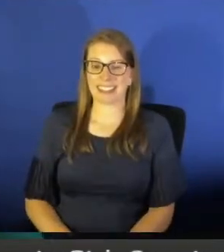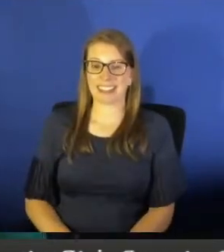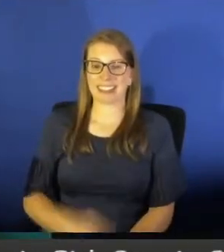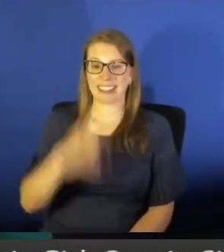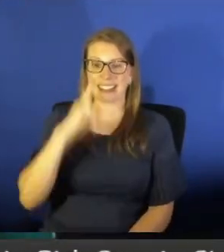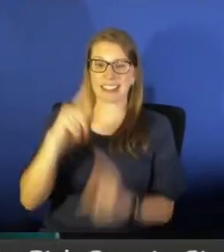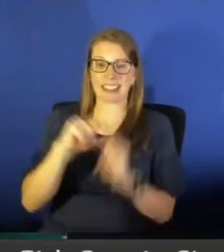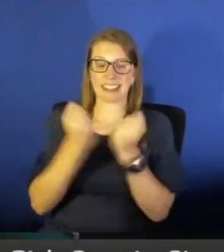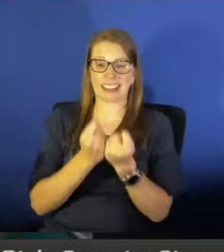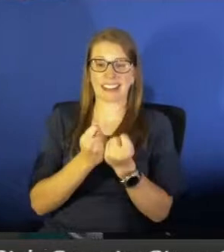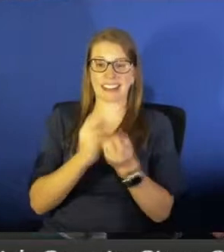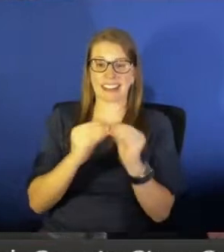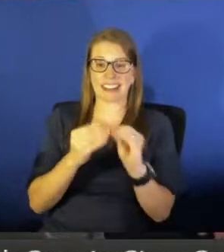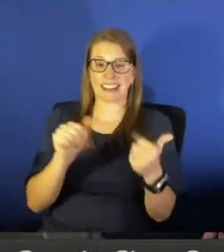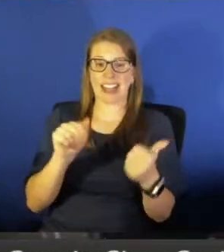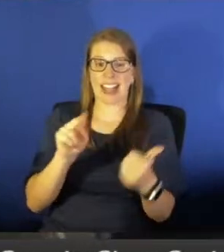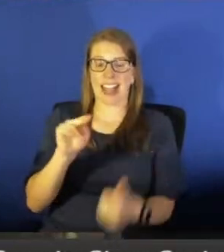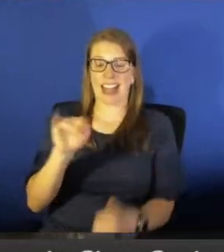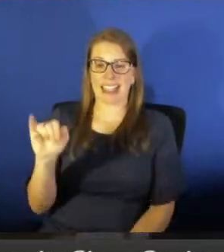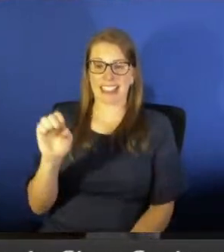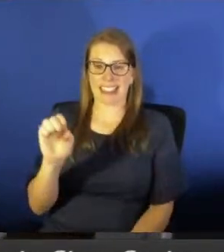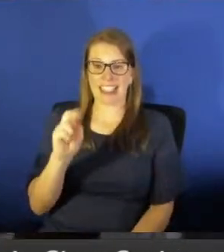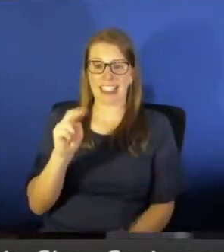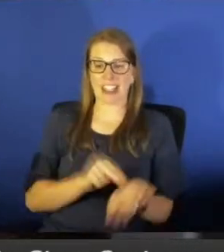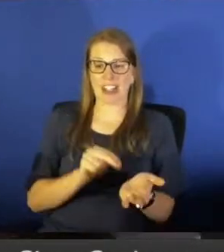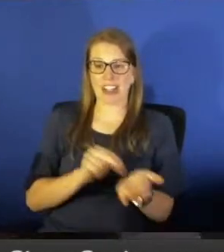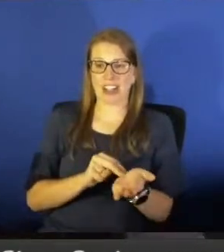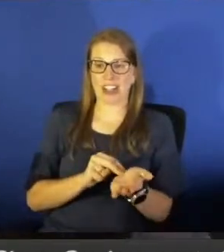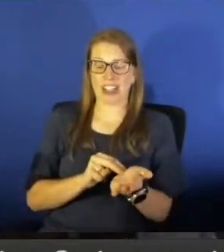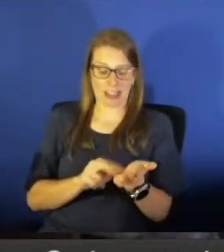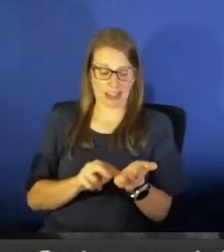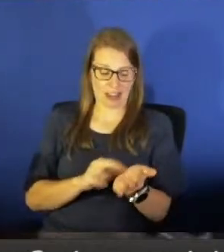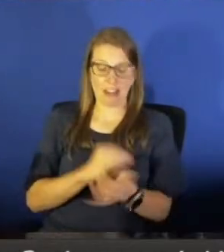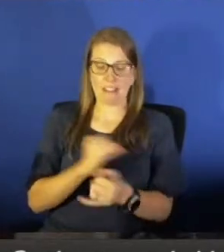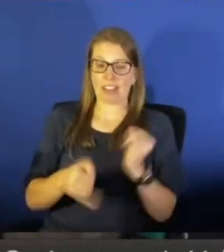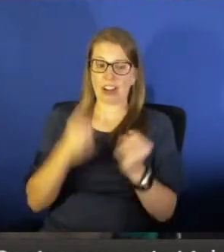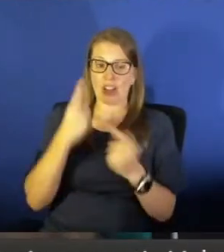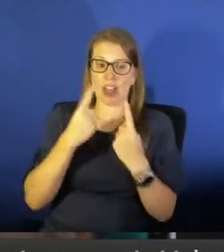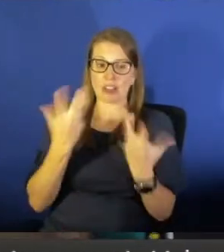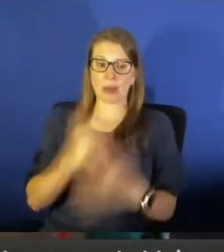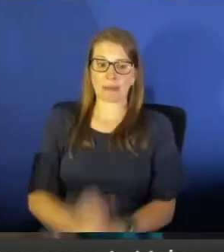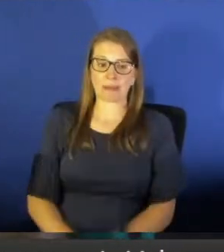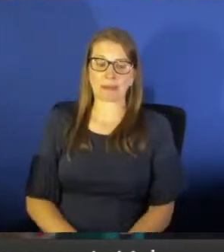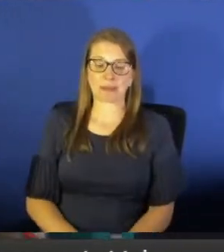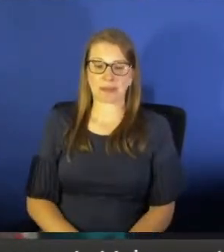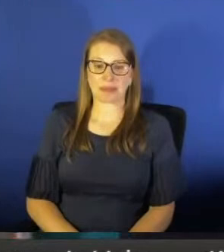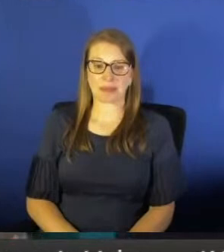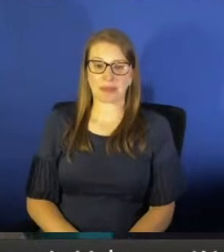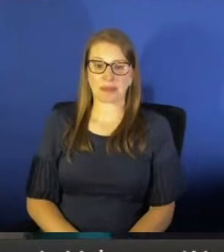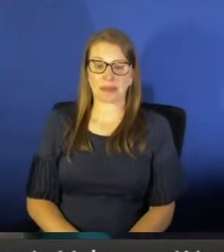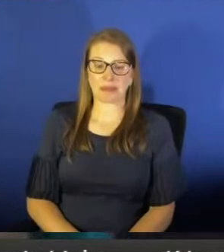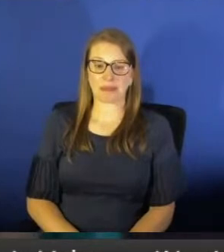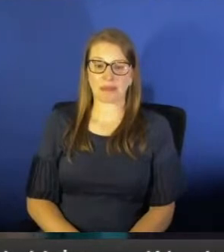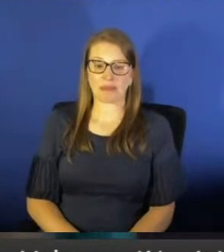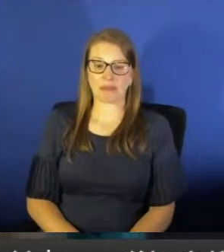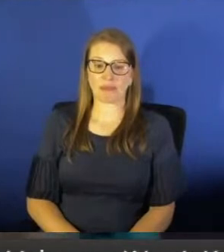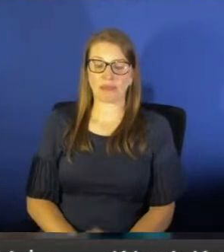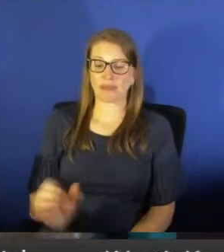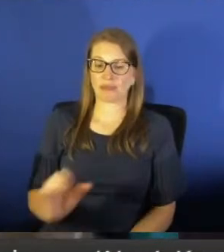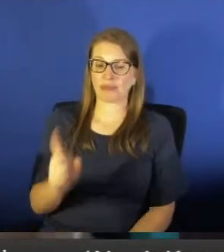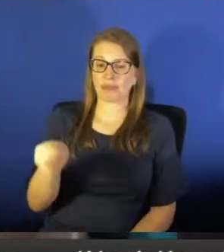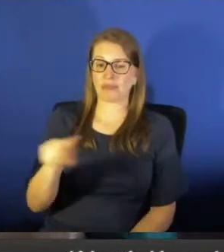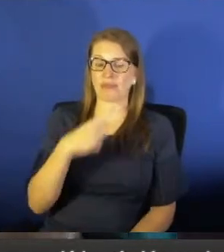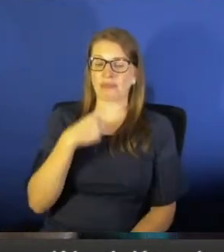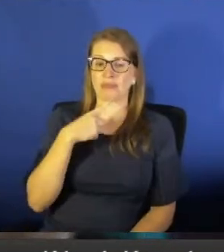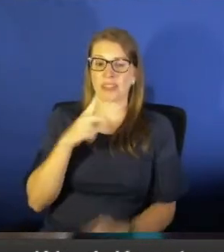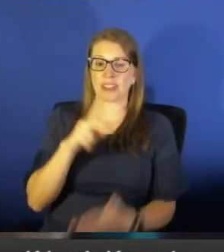number 1, Annie, our nurse in the Dream Team. Final thoughts for you? Kind of just what they were saying. Once our patients leave the ICU, we